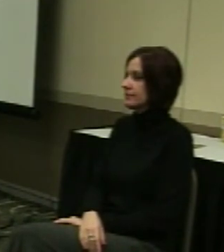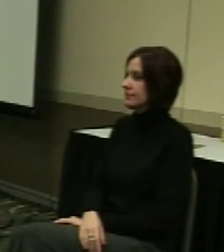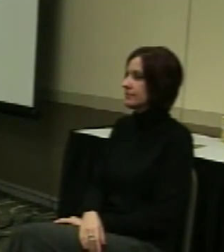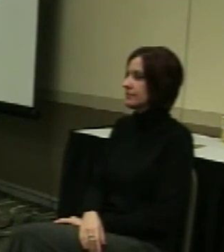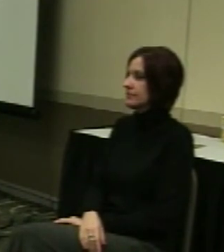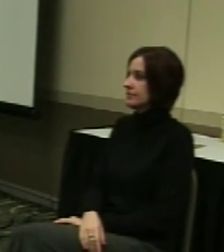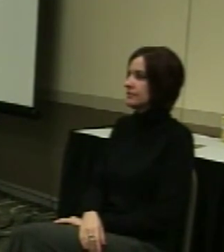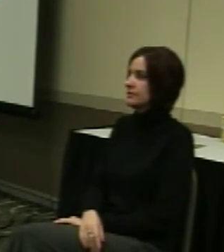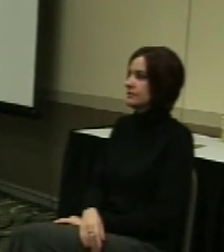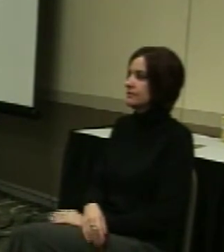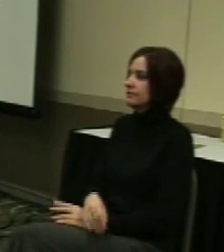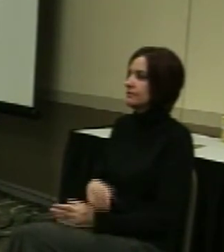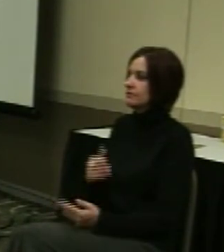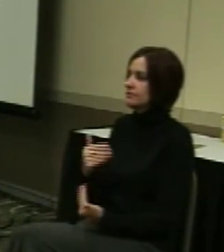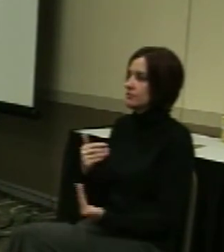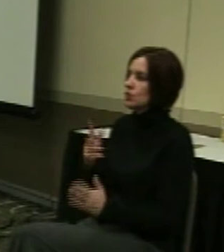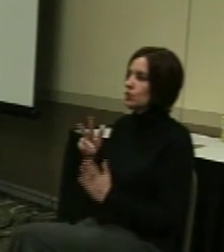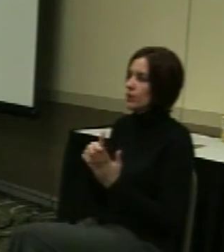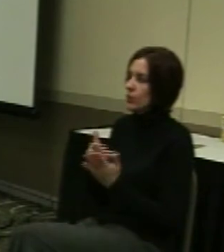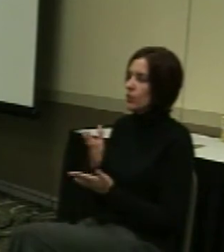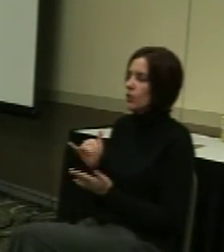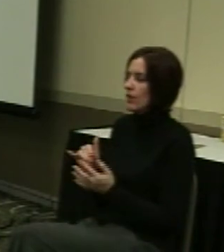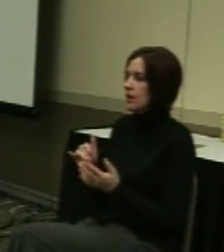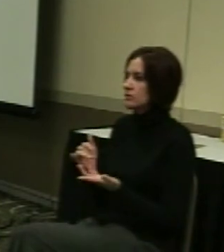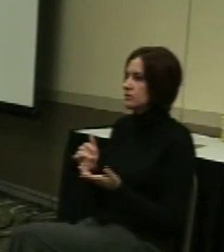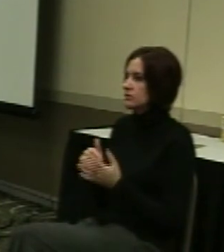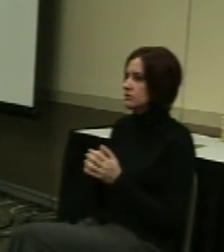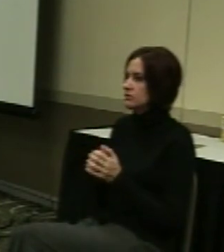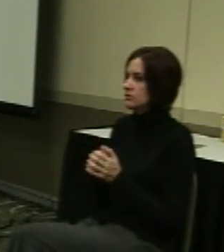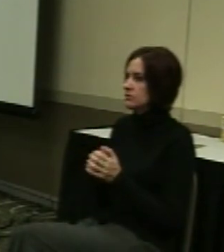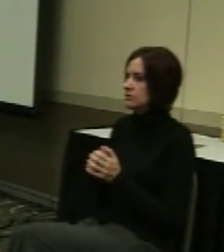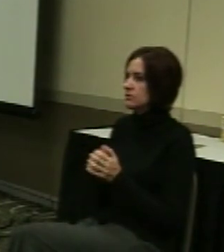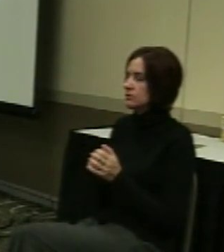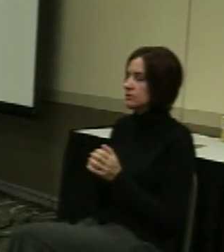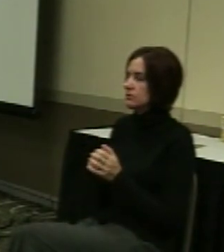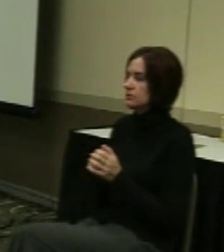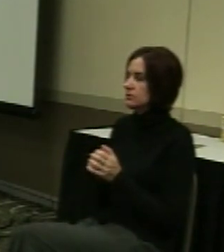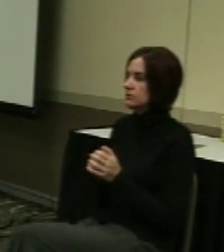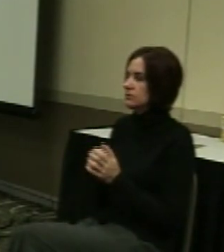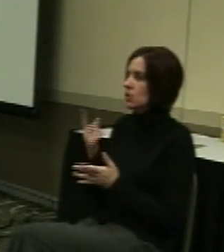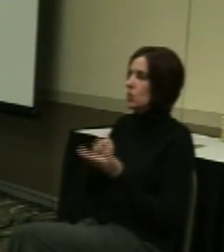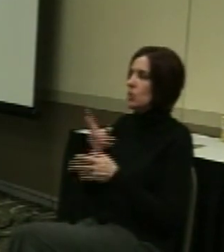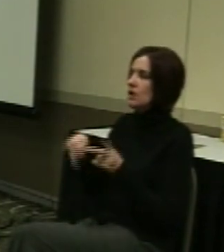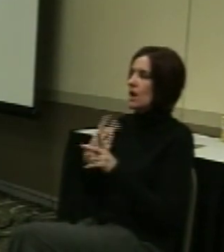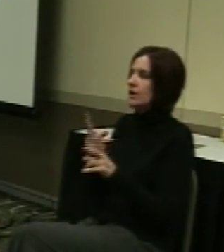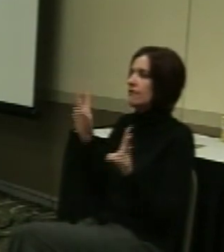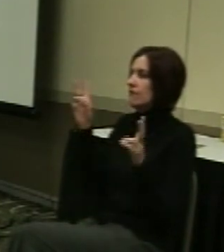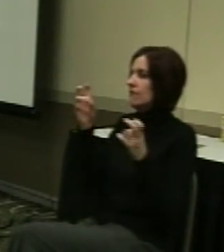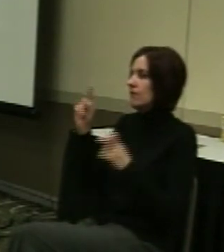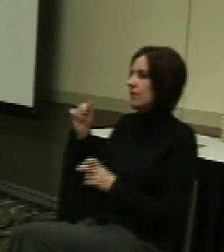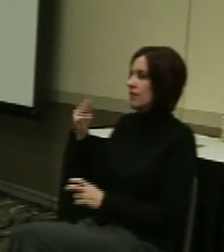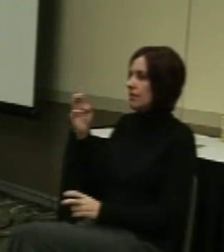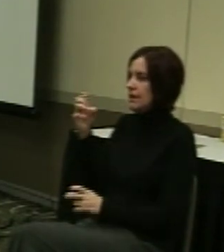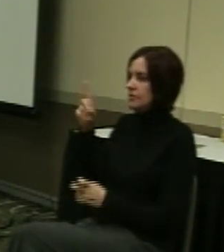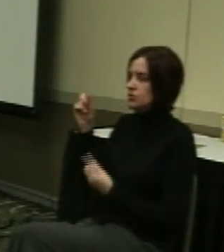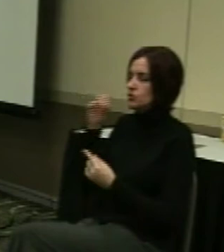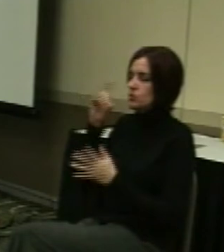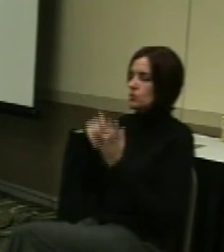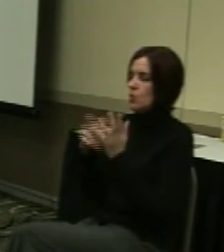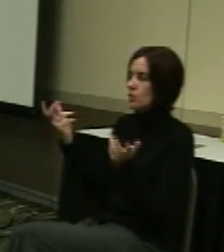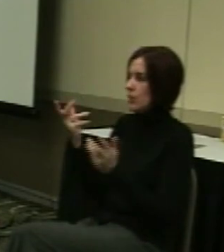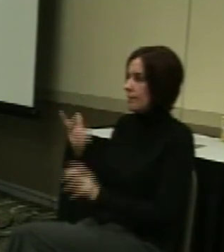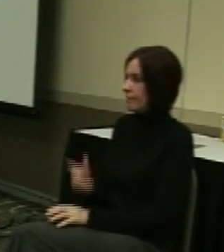just kind of share all together here real quickly? What kinds of themes do you notice from those two pieces of